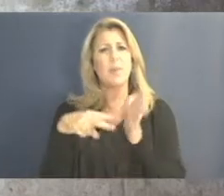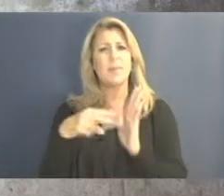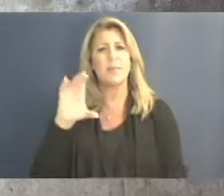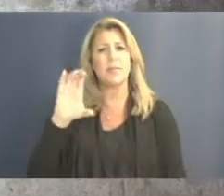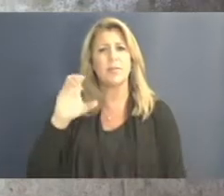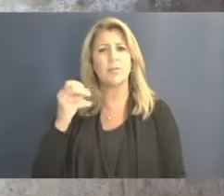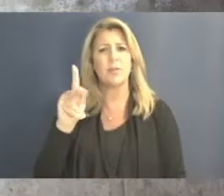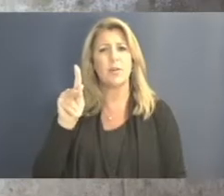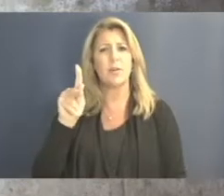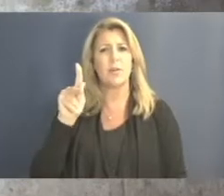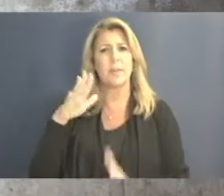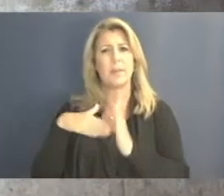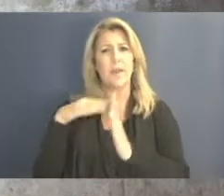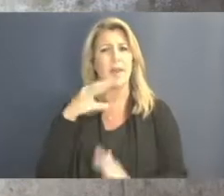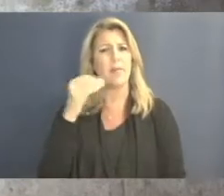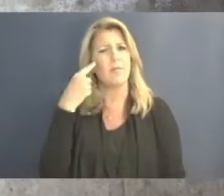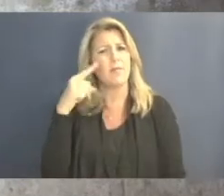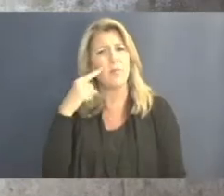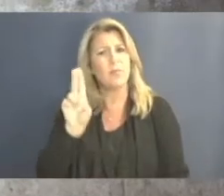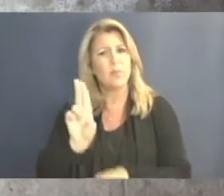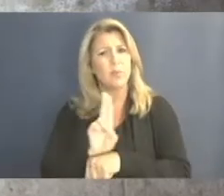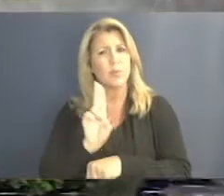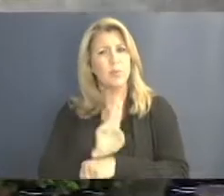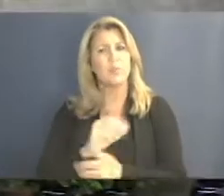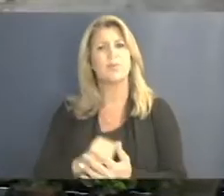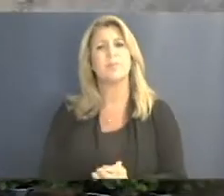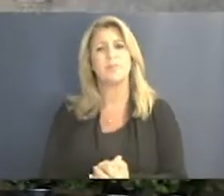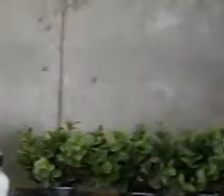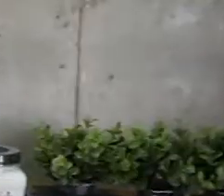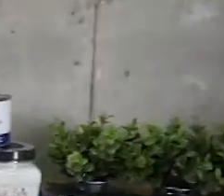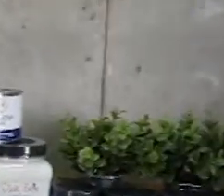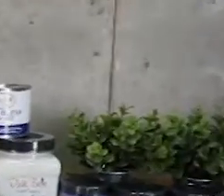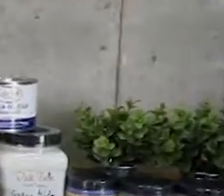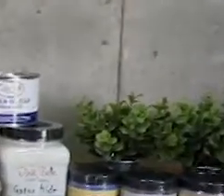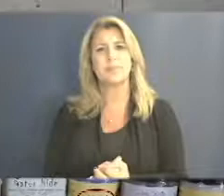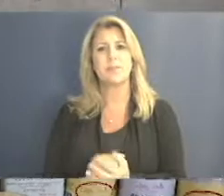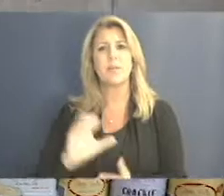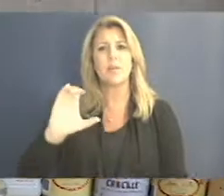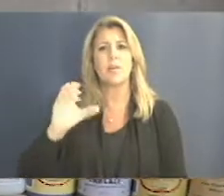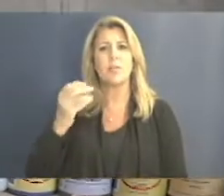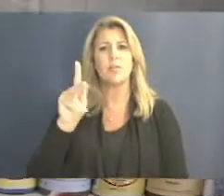What is chalk paint and why should you use it?